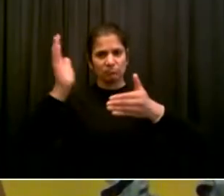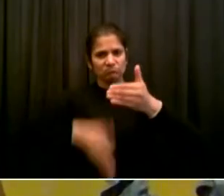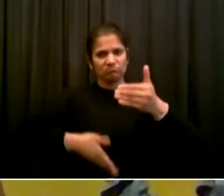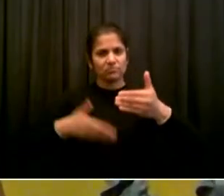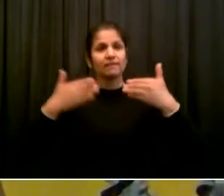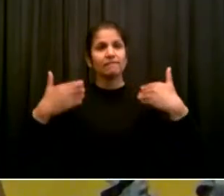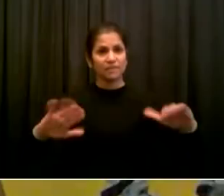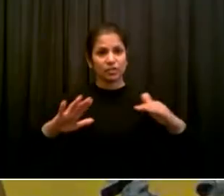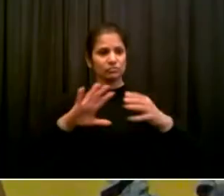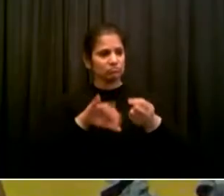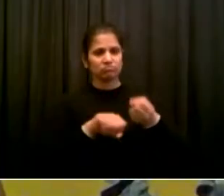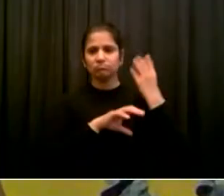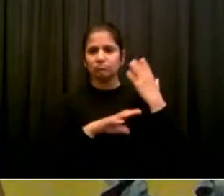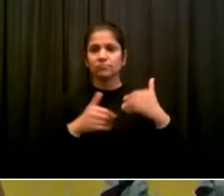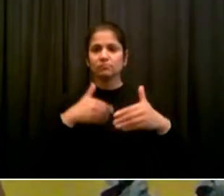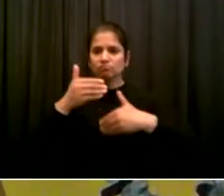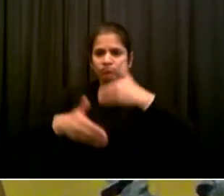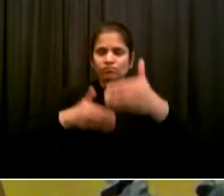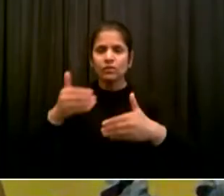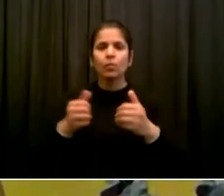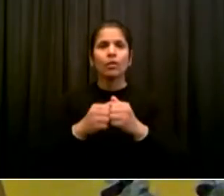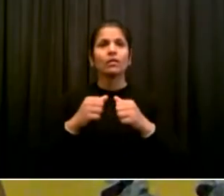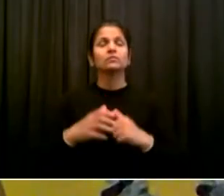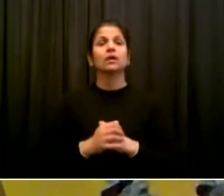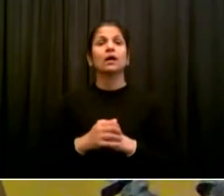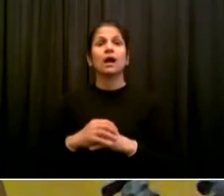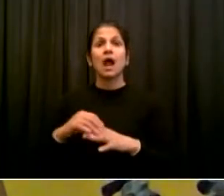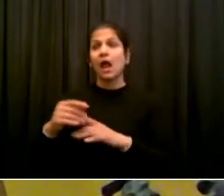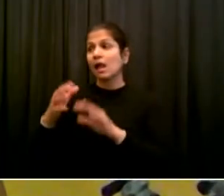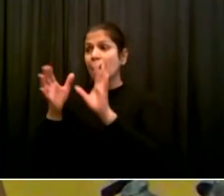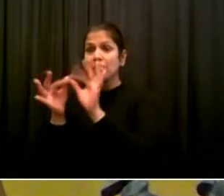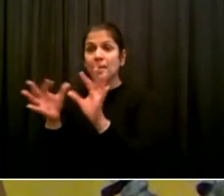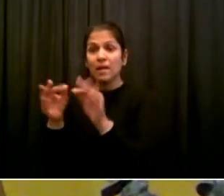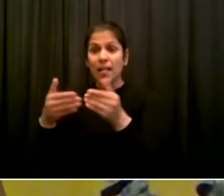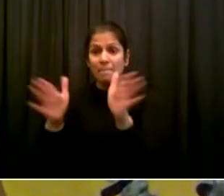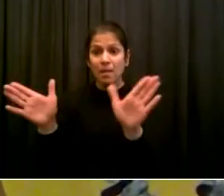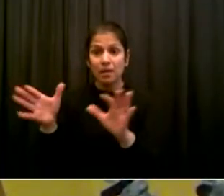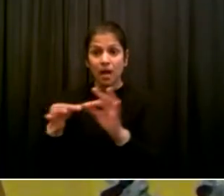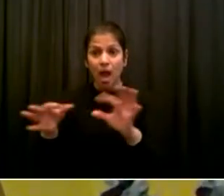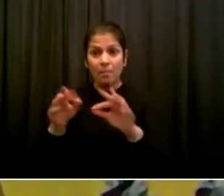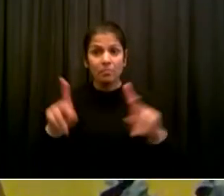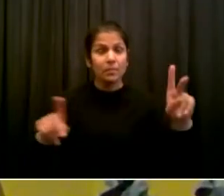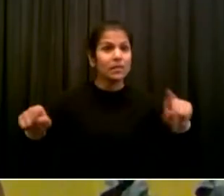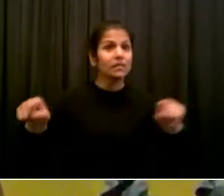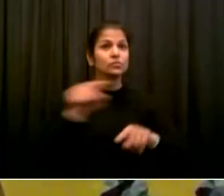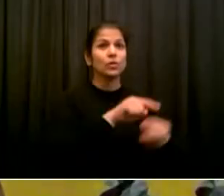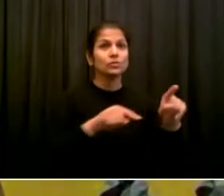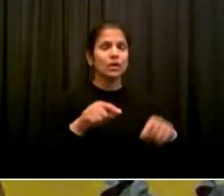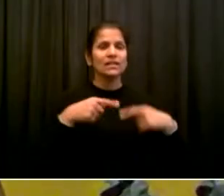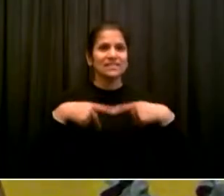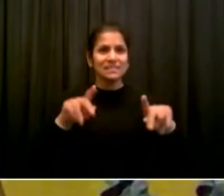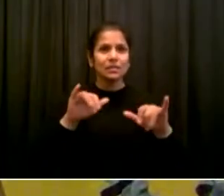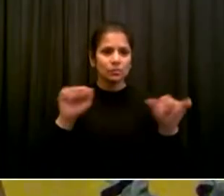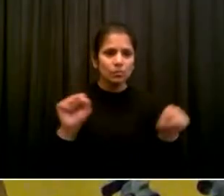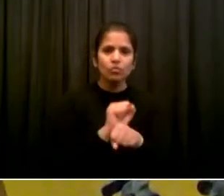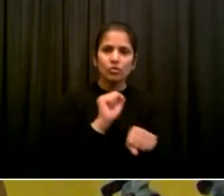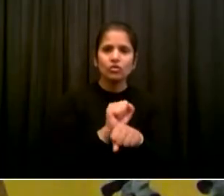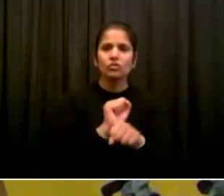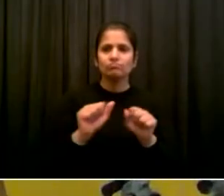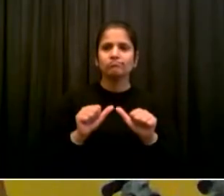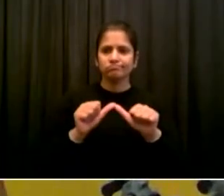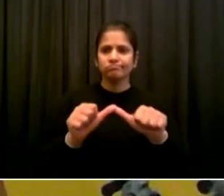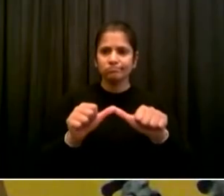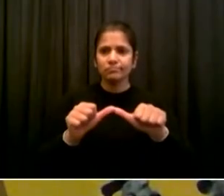public comments period. I'm struck by how much work is still left to be done. Today, we have some recommendations that can